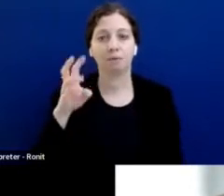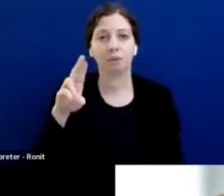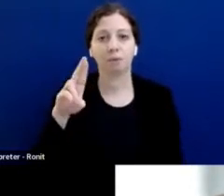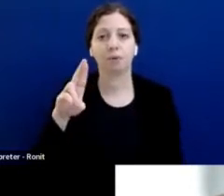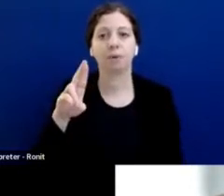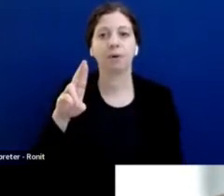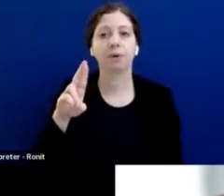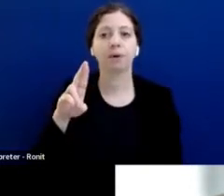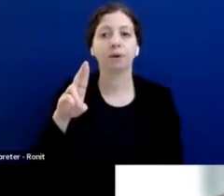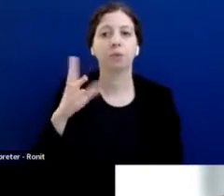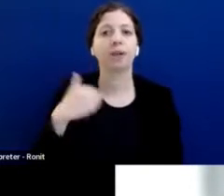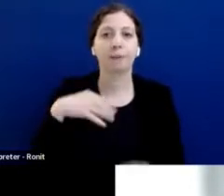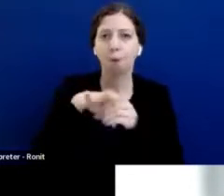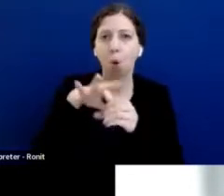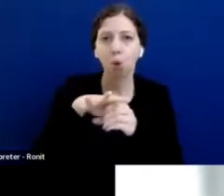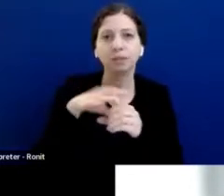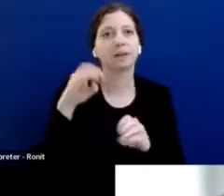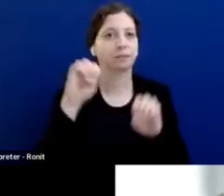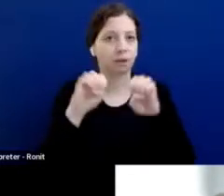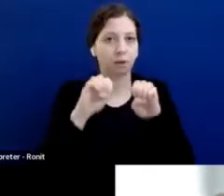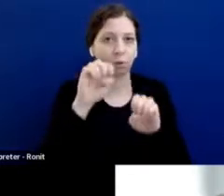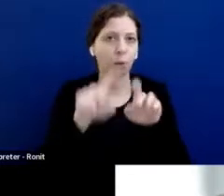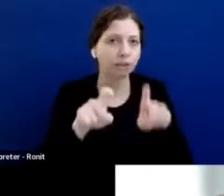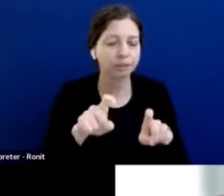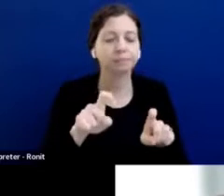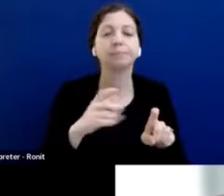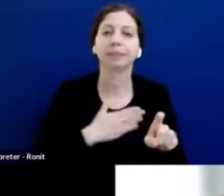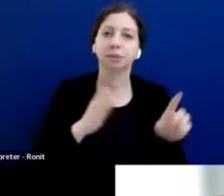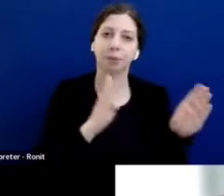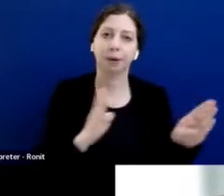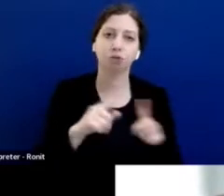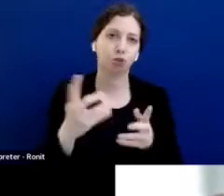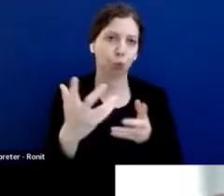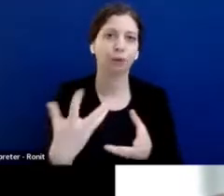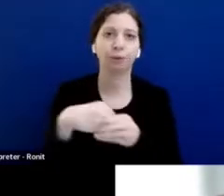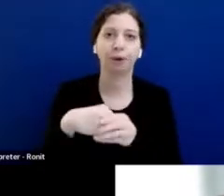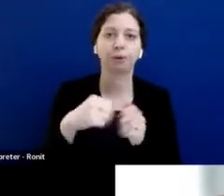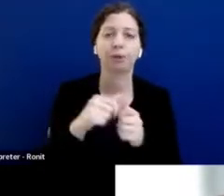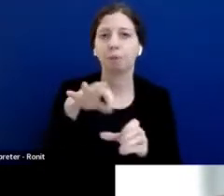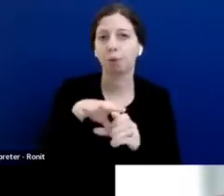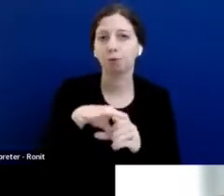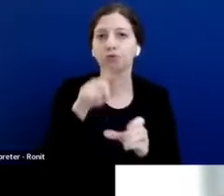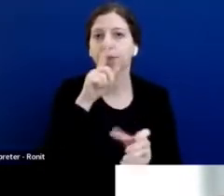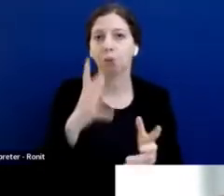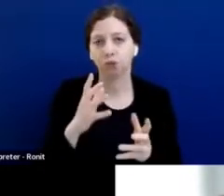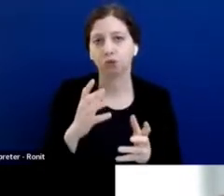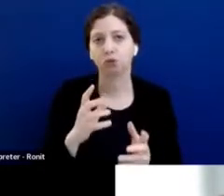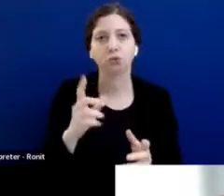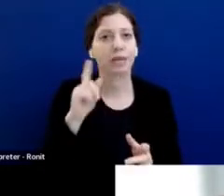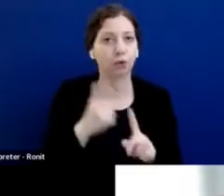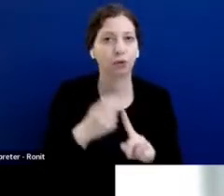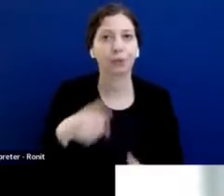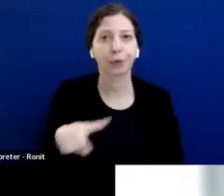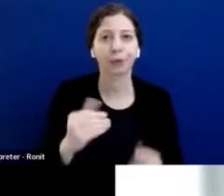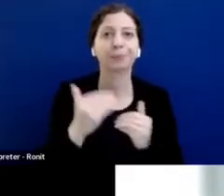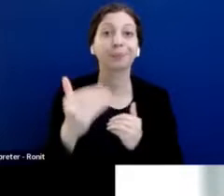polls and evaluation questions. So please be prepared to interact during these polls. We really want to hear from you. Next